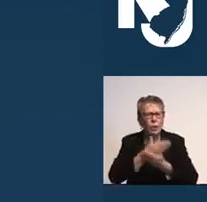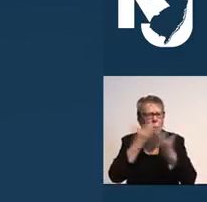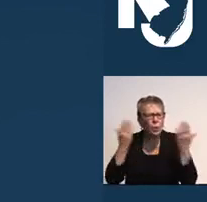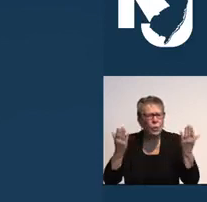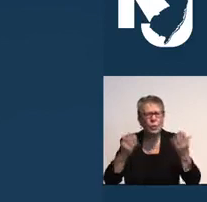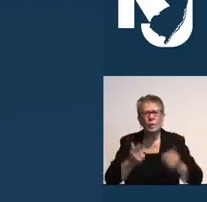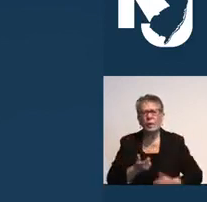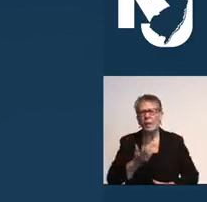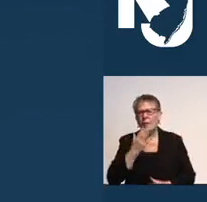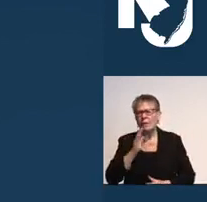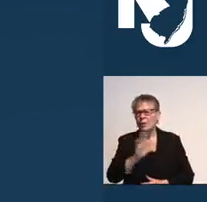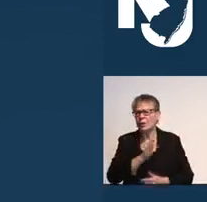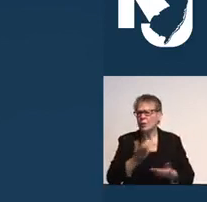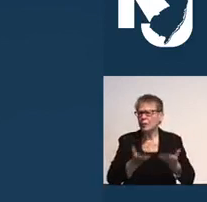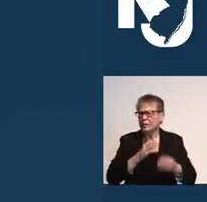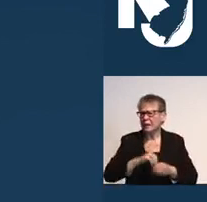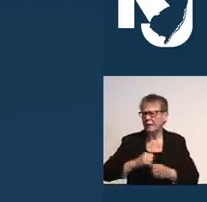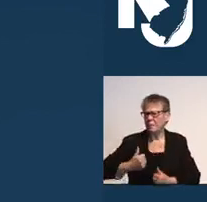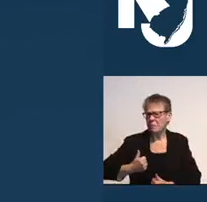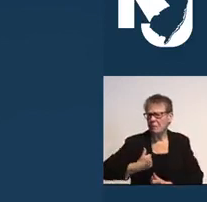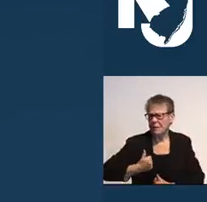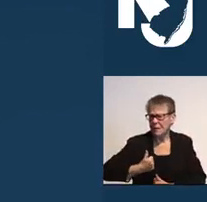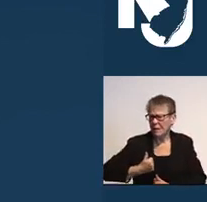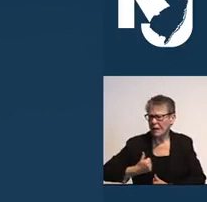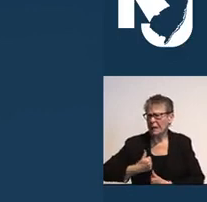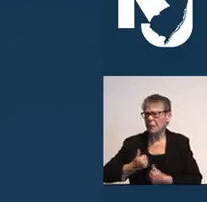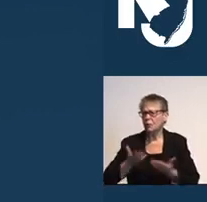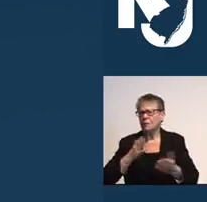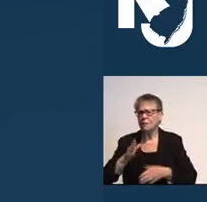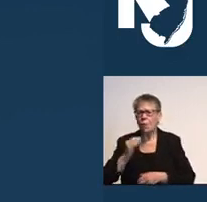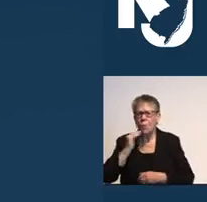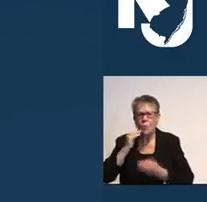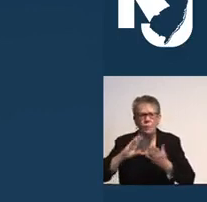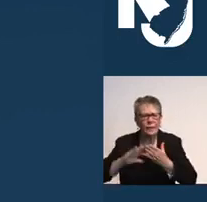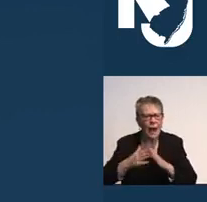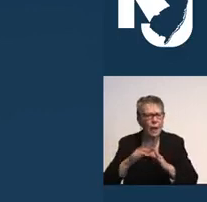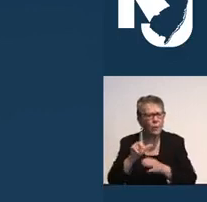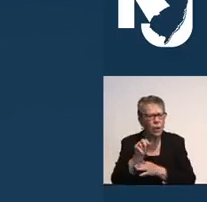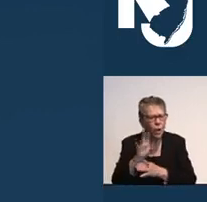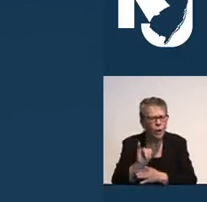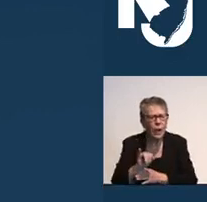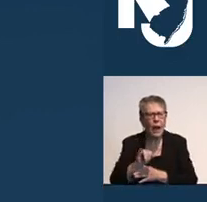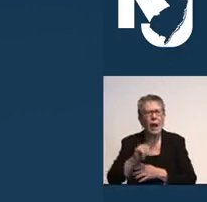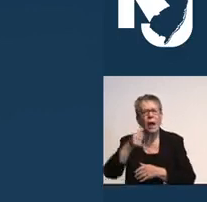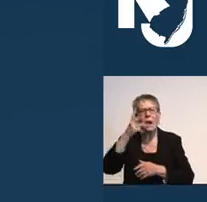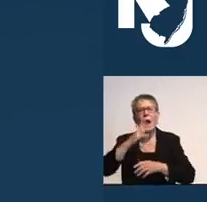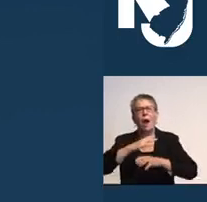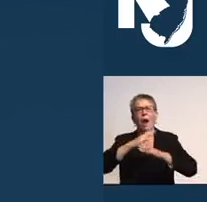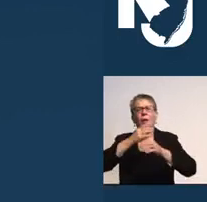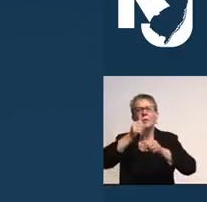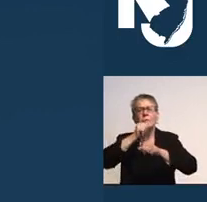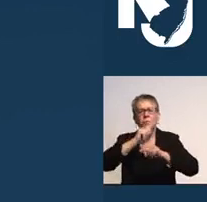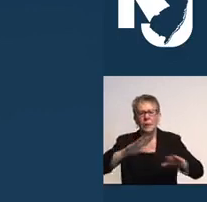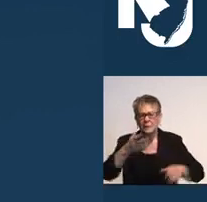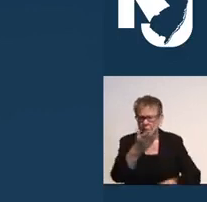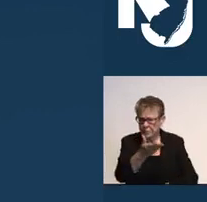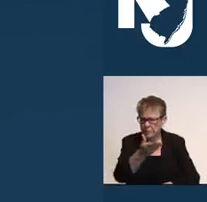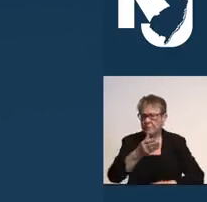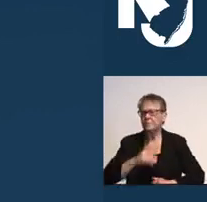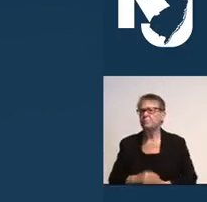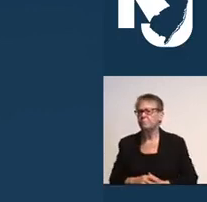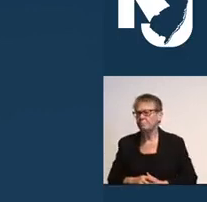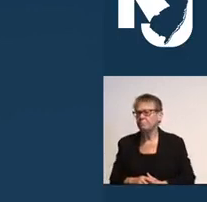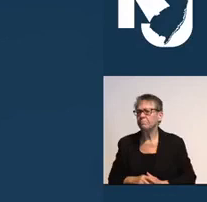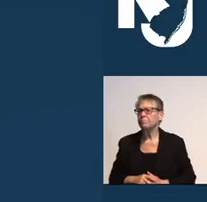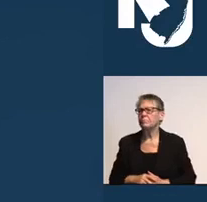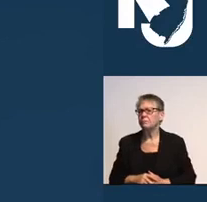his community and to a life of community service. May God bless and watch over his memory and his families. And